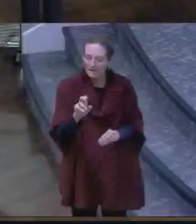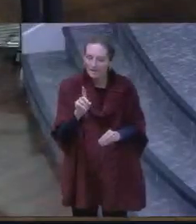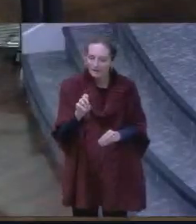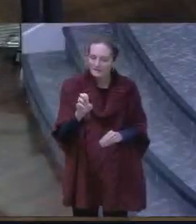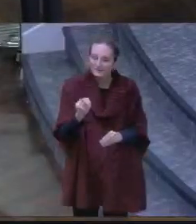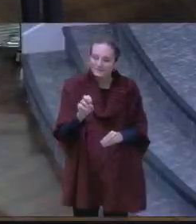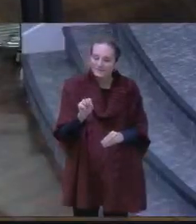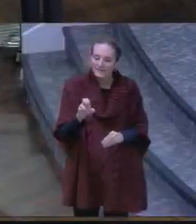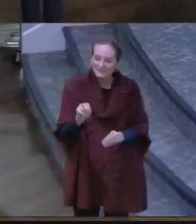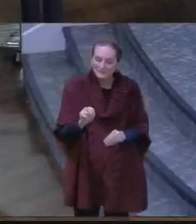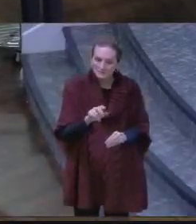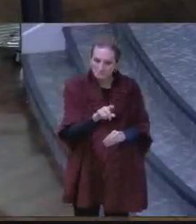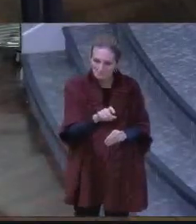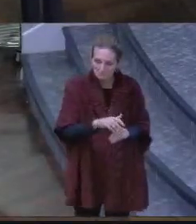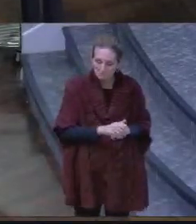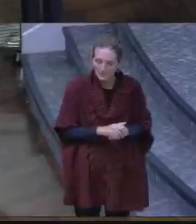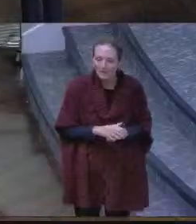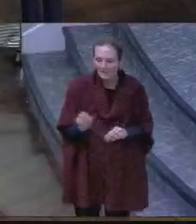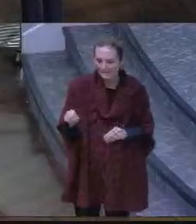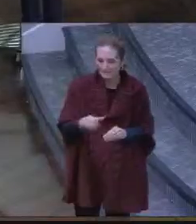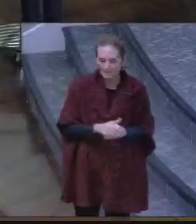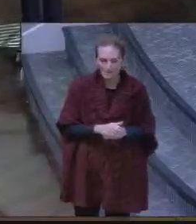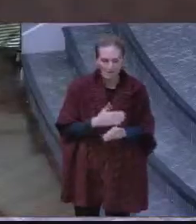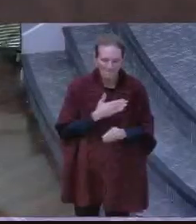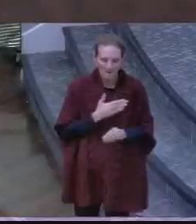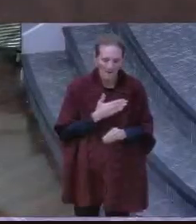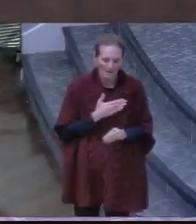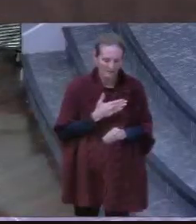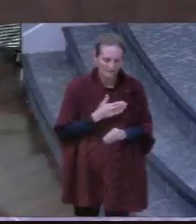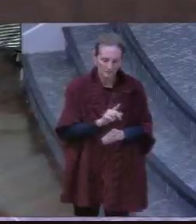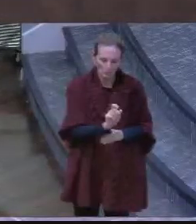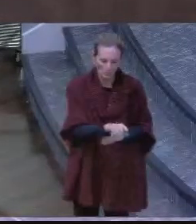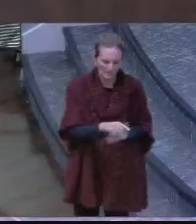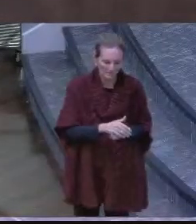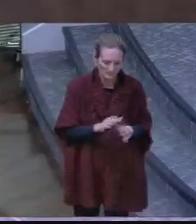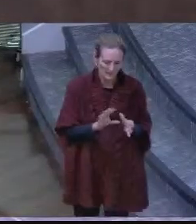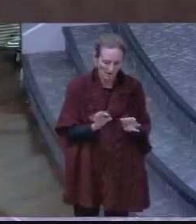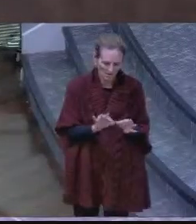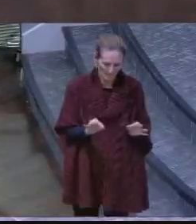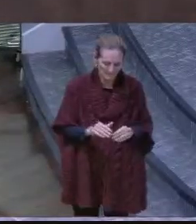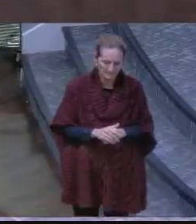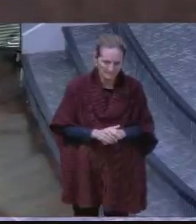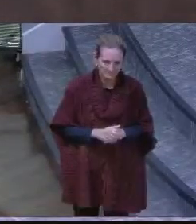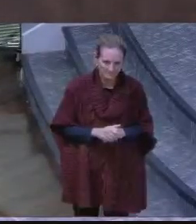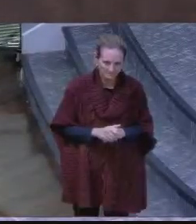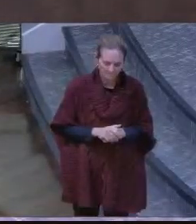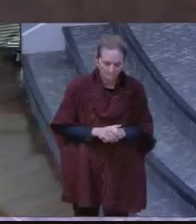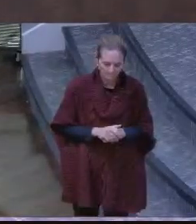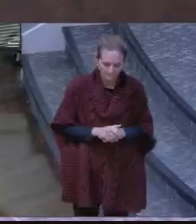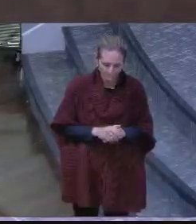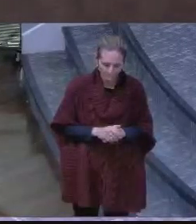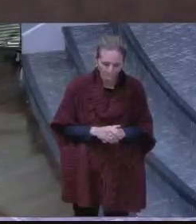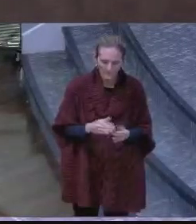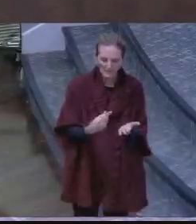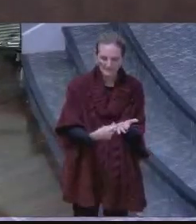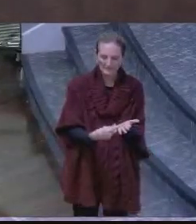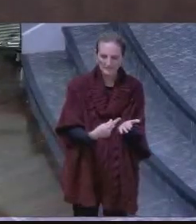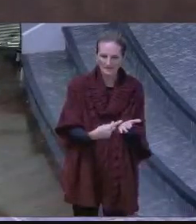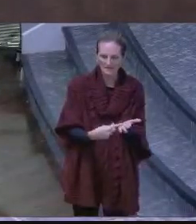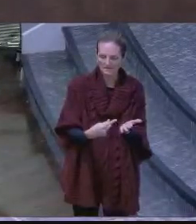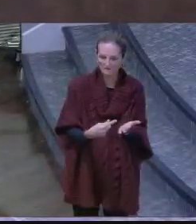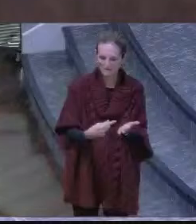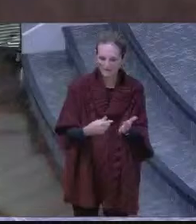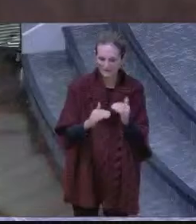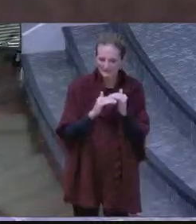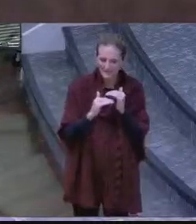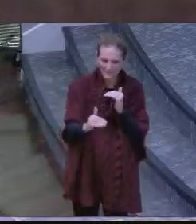other. Yeah, and mine was really just a comment. This is just, we discussed at the